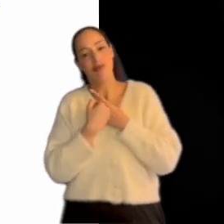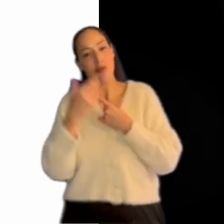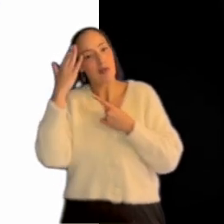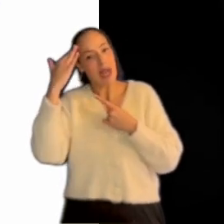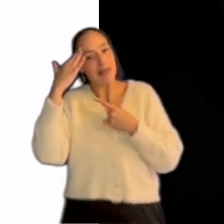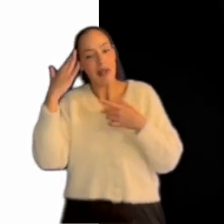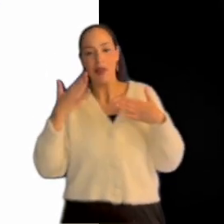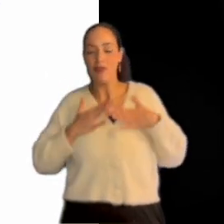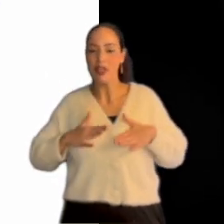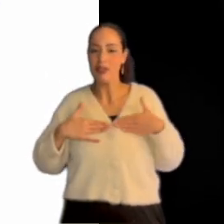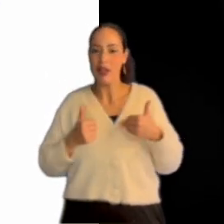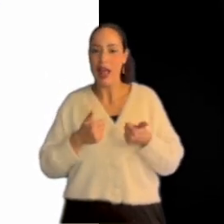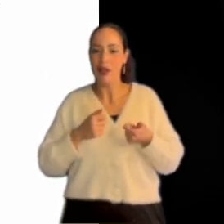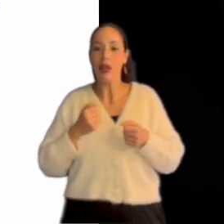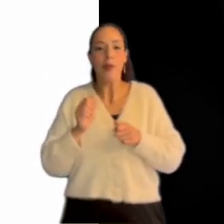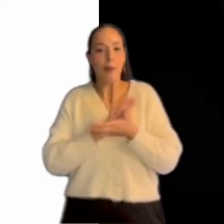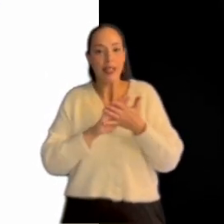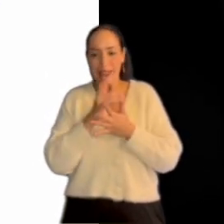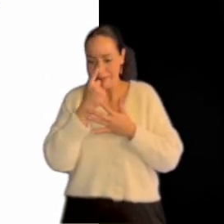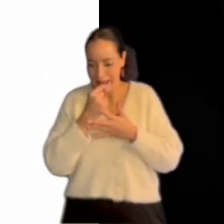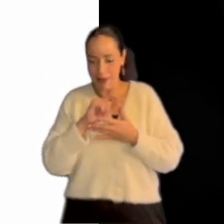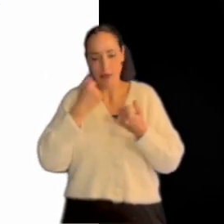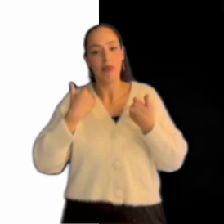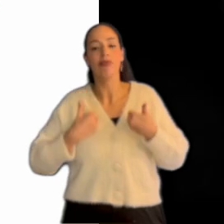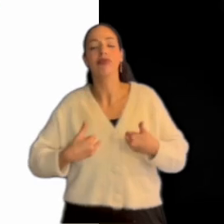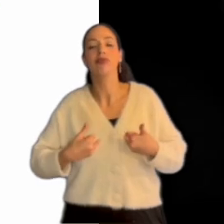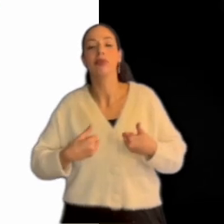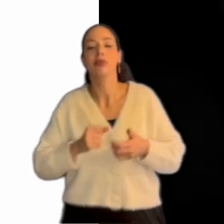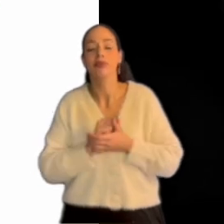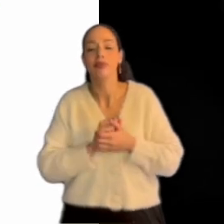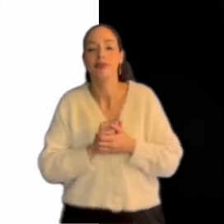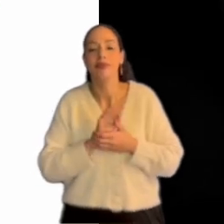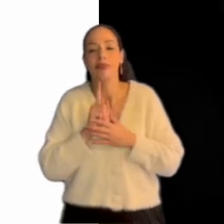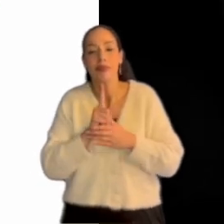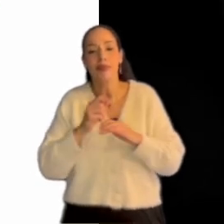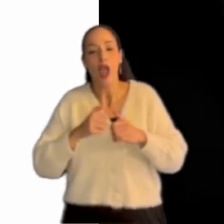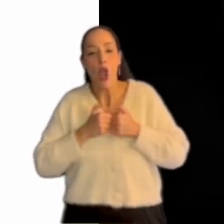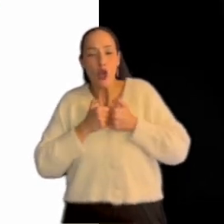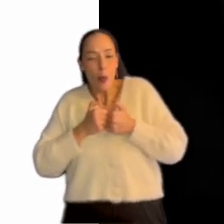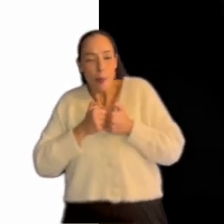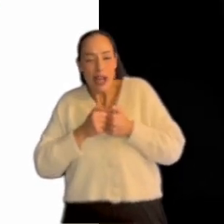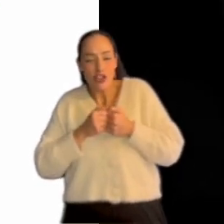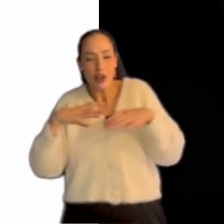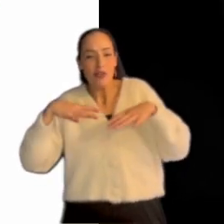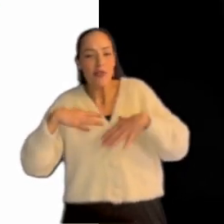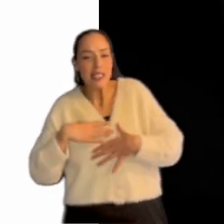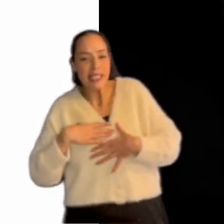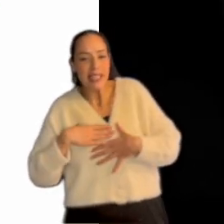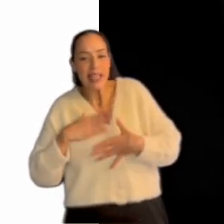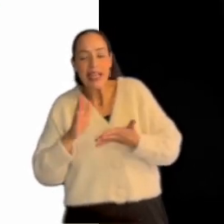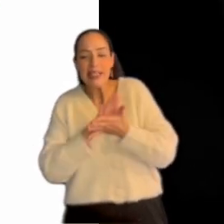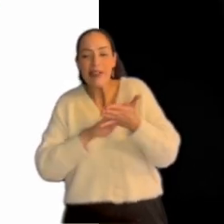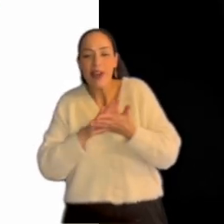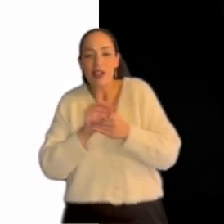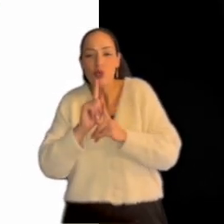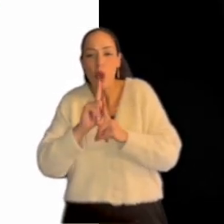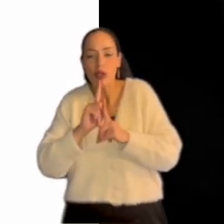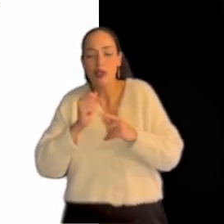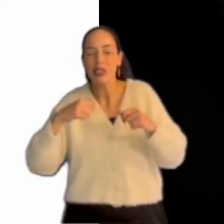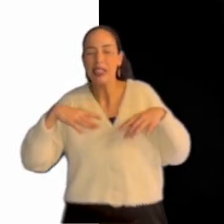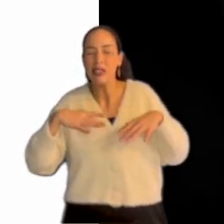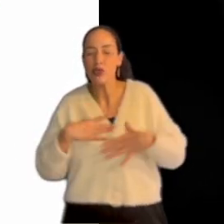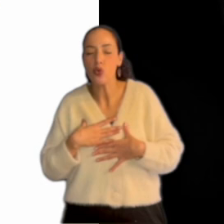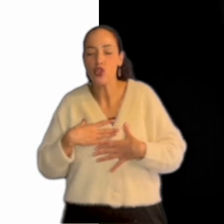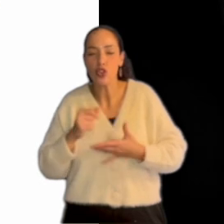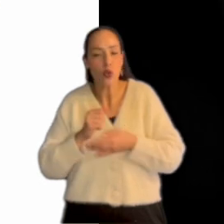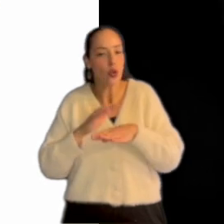contrast, compassion fatigue is defined by Charles Figley as a state of exhaustion and dysfunction biologically, psychologically and socially